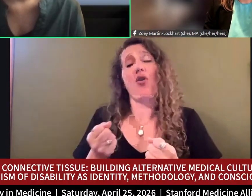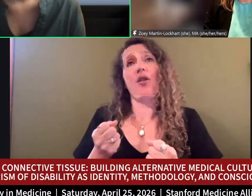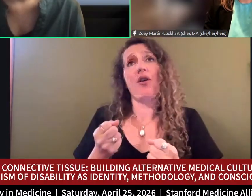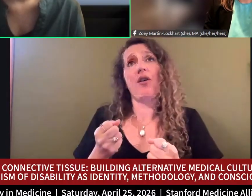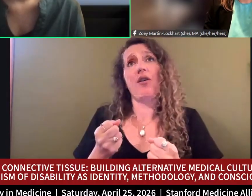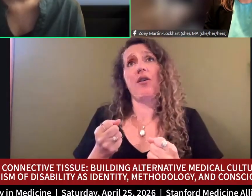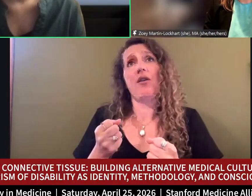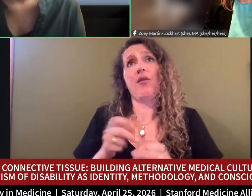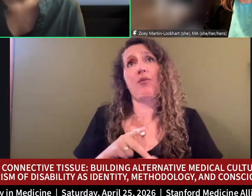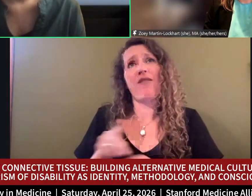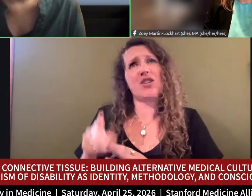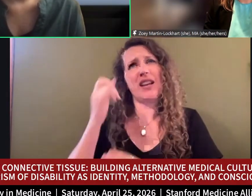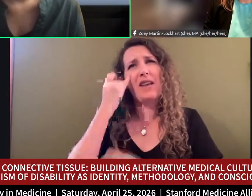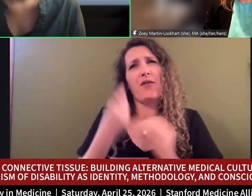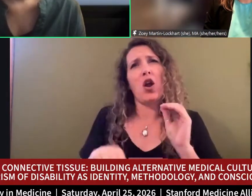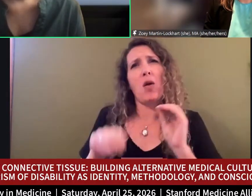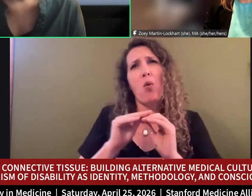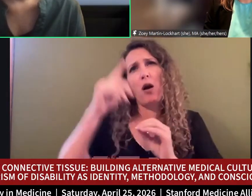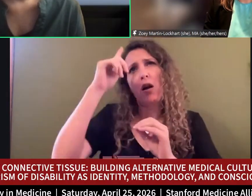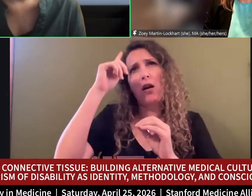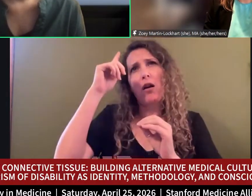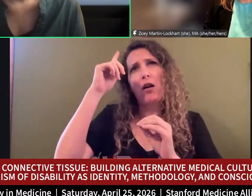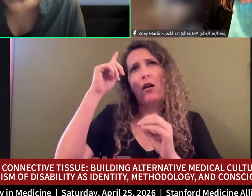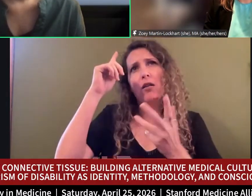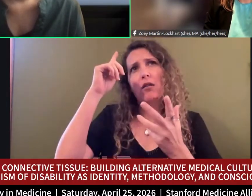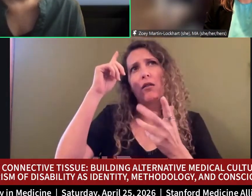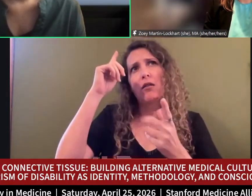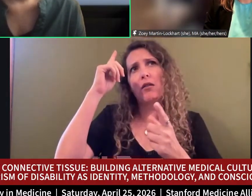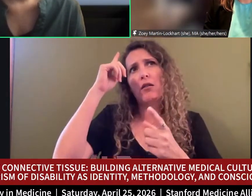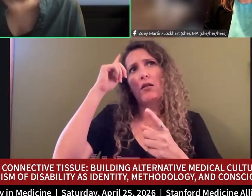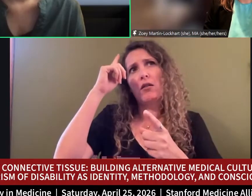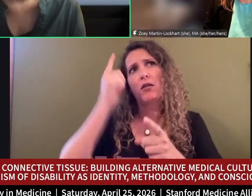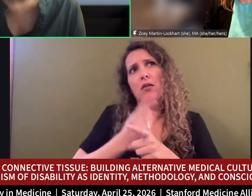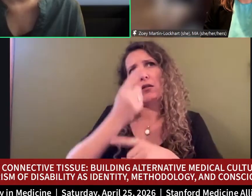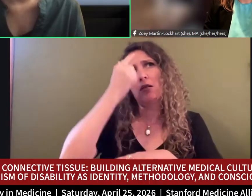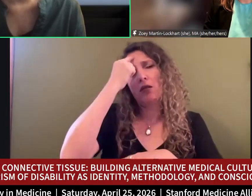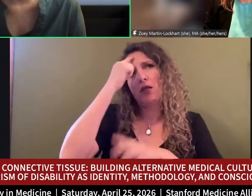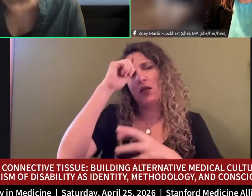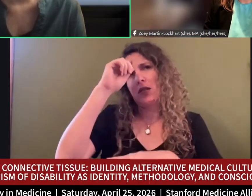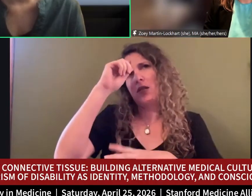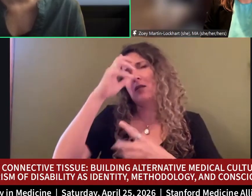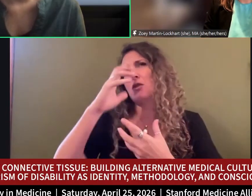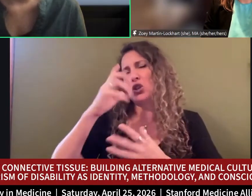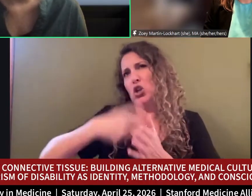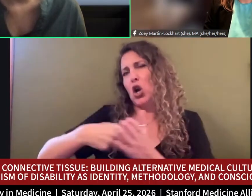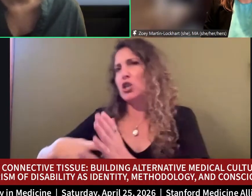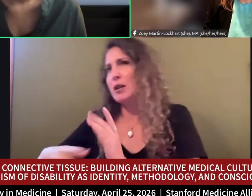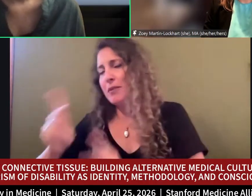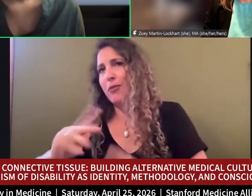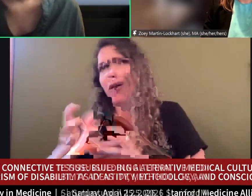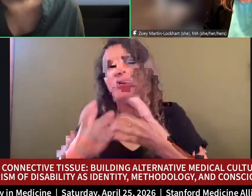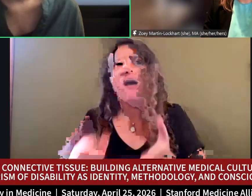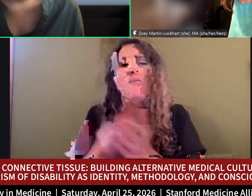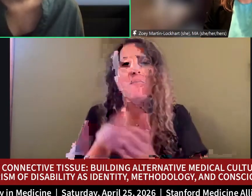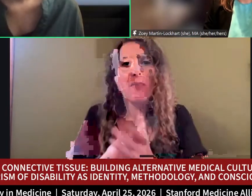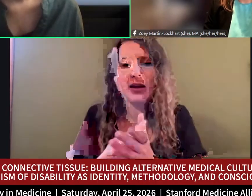more thoughtful about charging people a lot of money to receive these services.